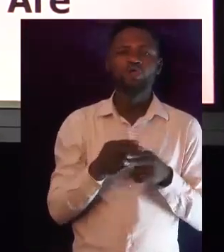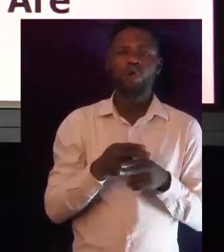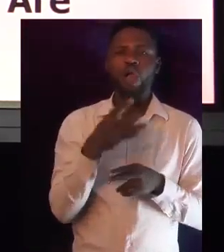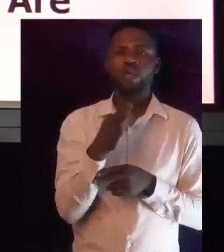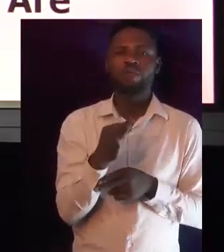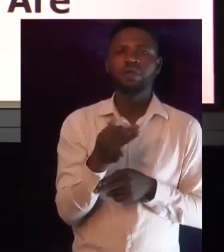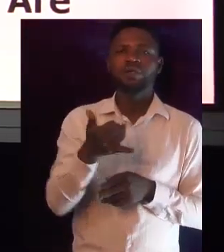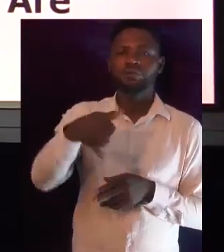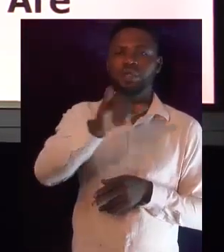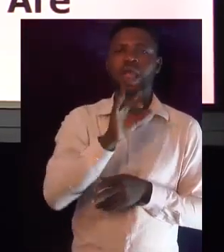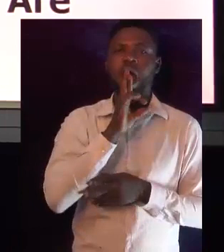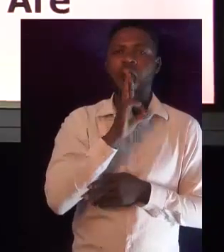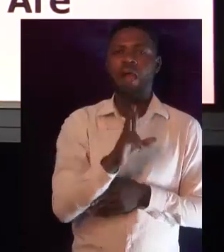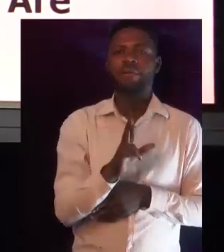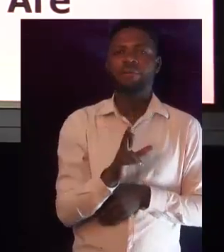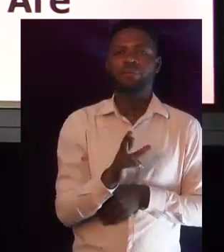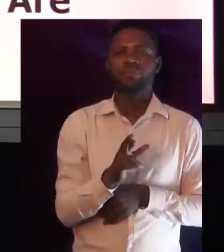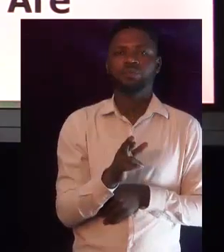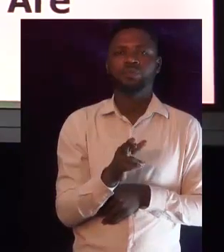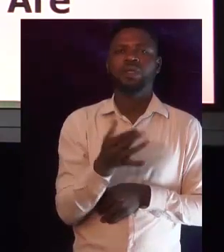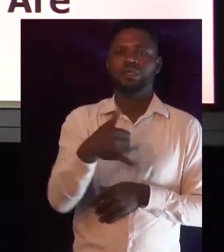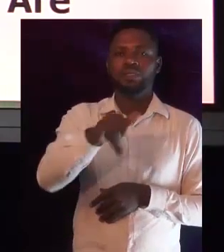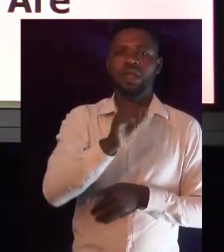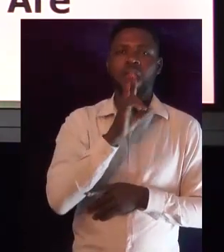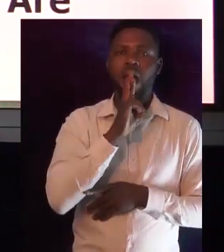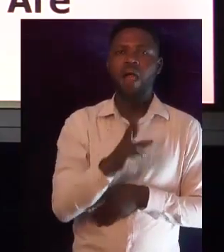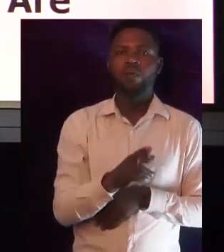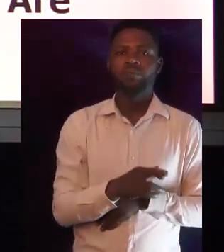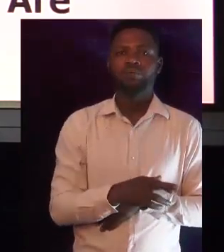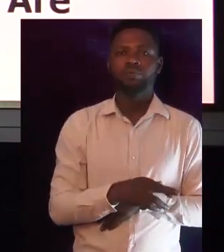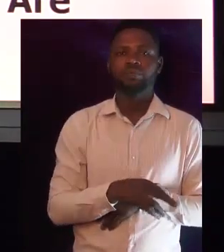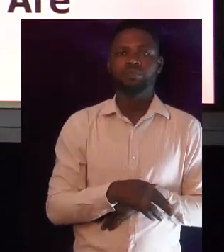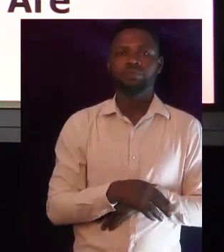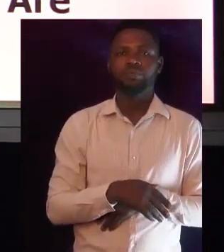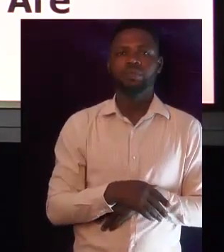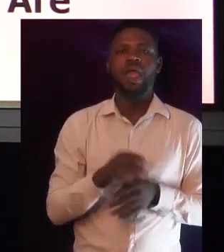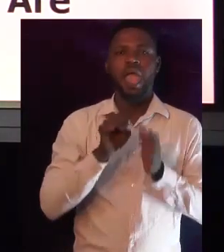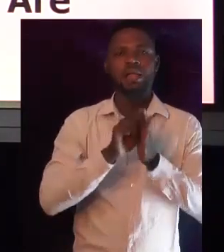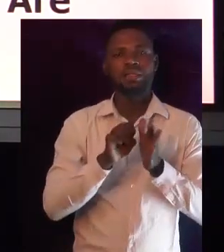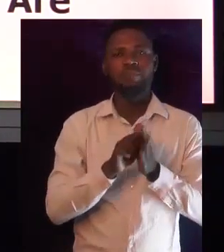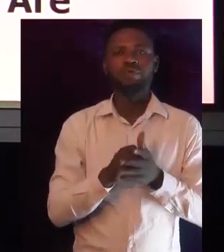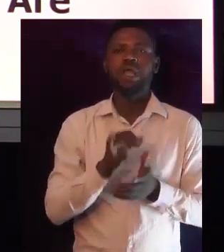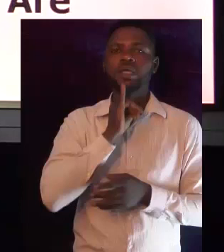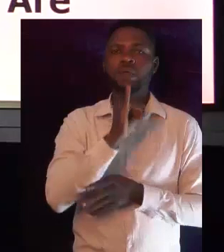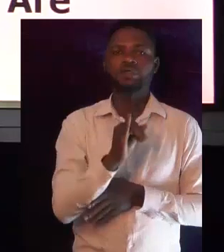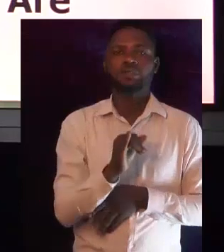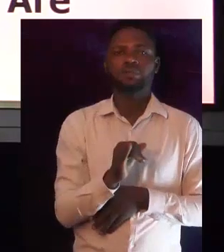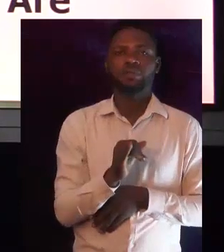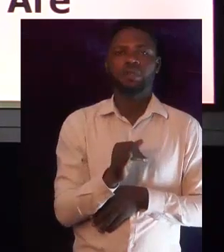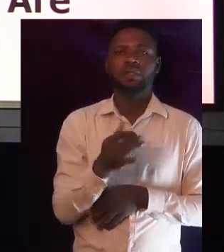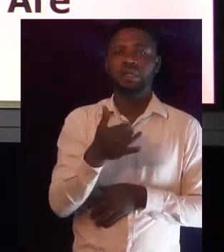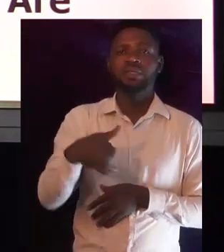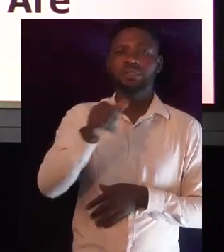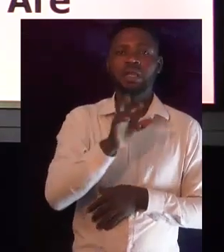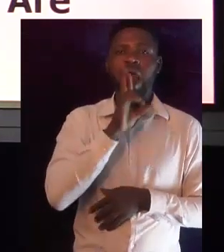is a short form of they are. They are. Example